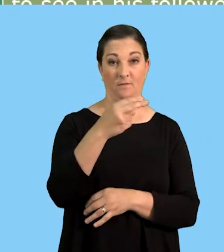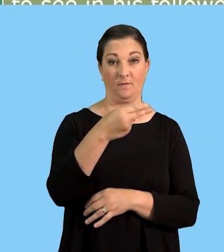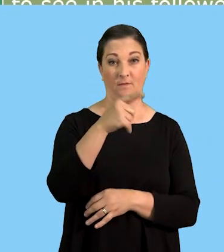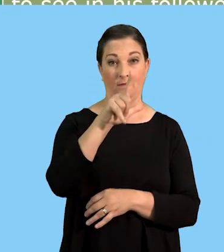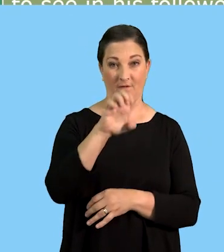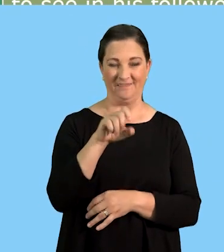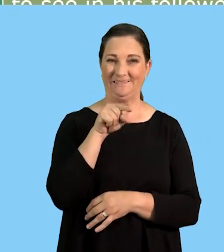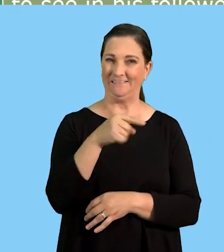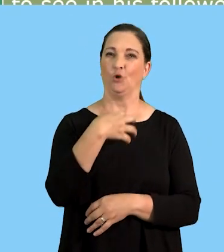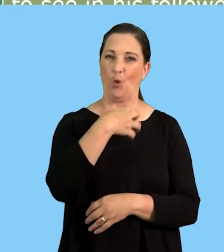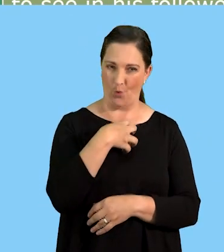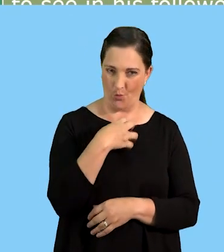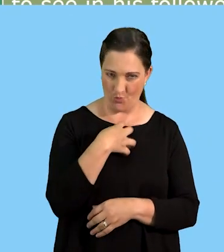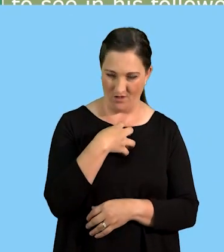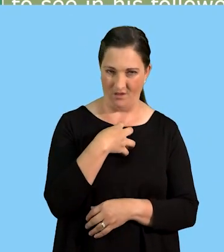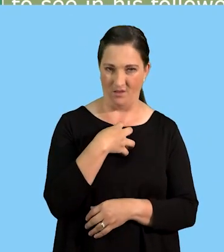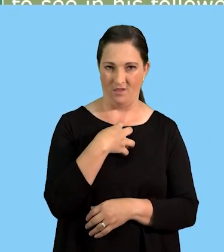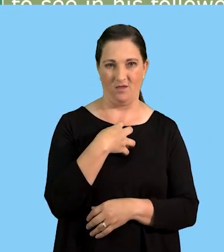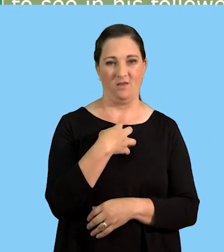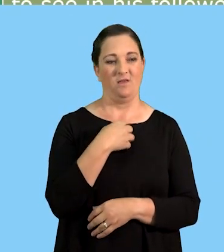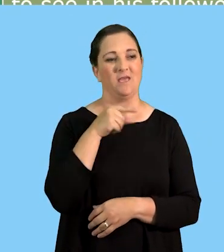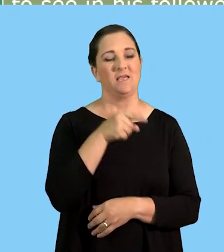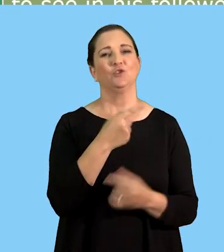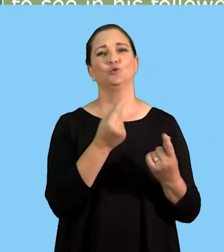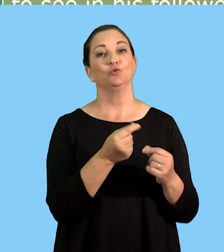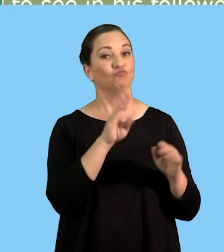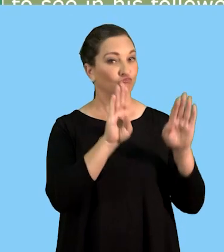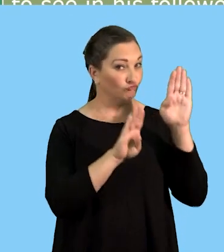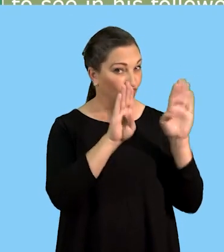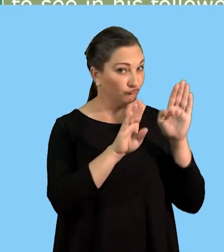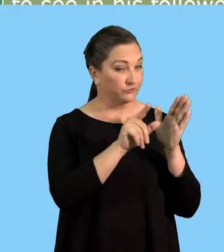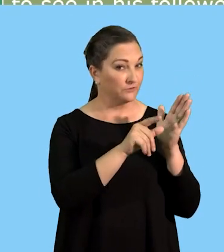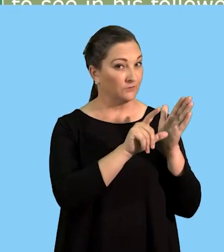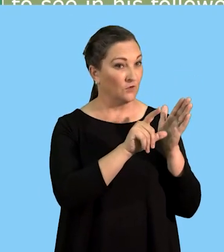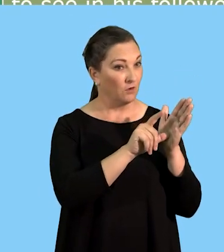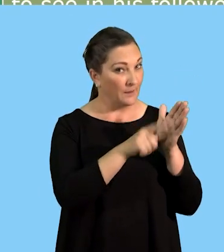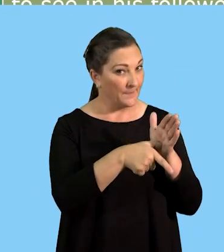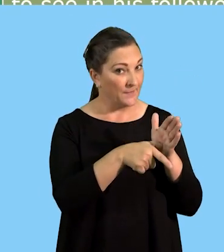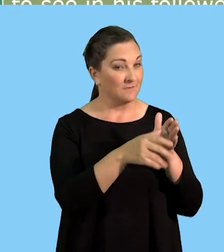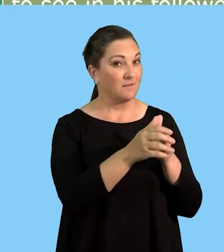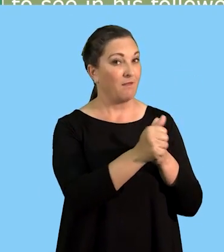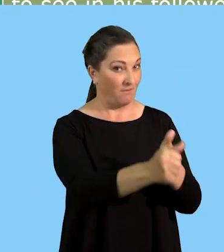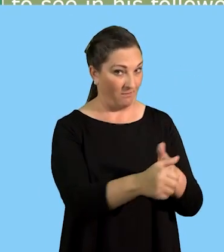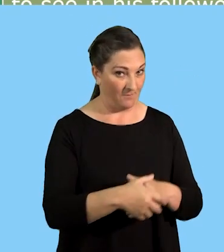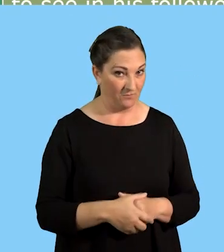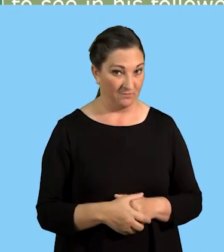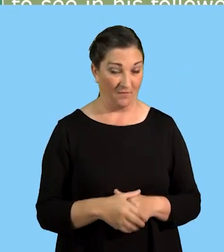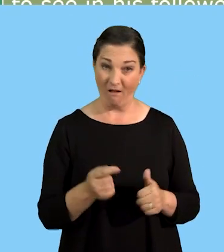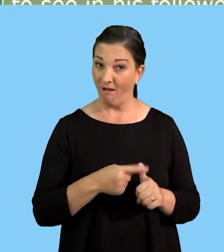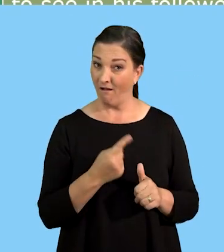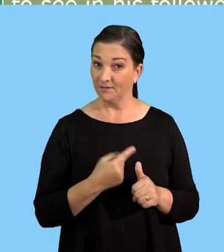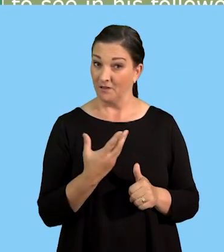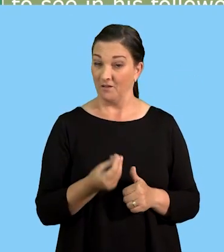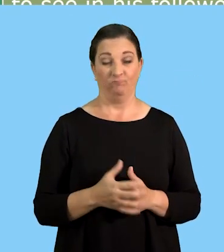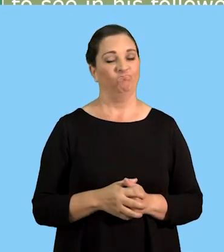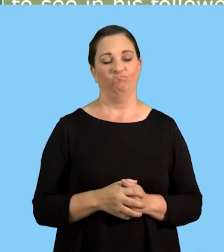the owner and Sihle applying democratic leadership style in managing his employees. Do we have an answer there? We